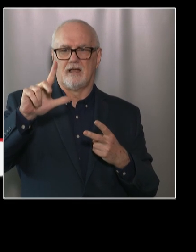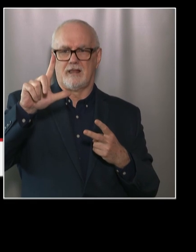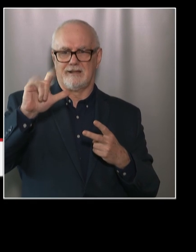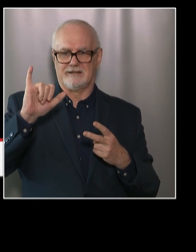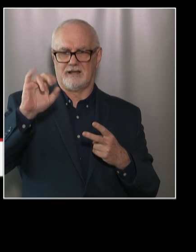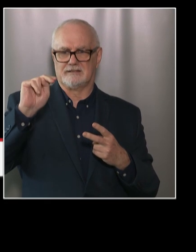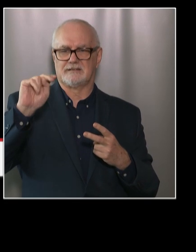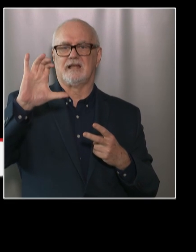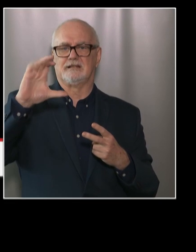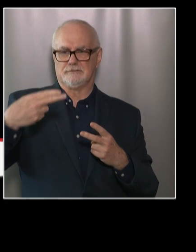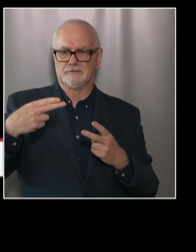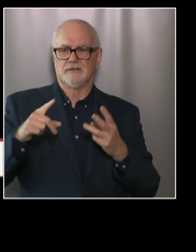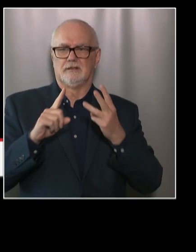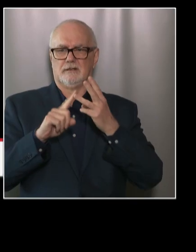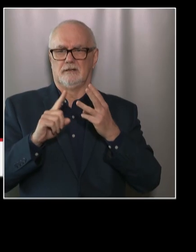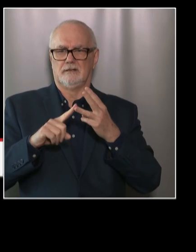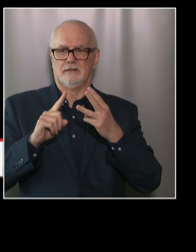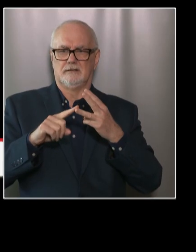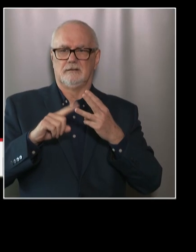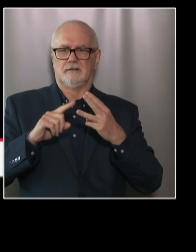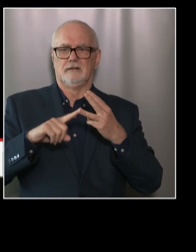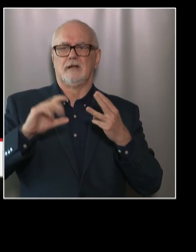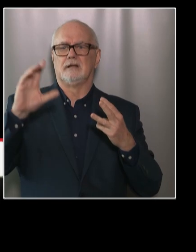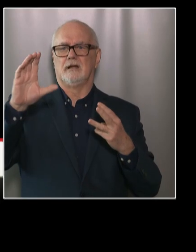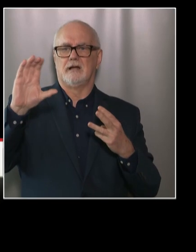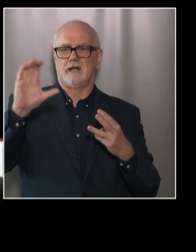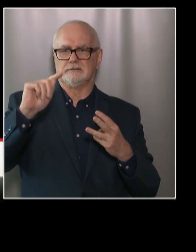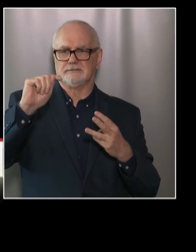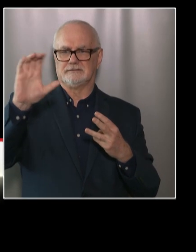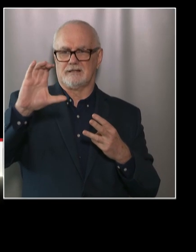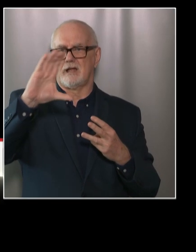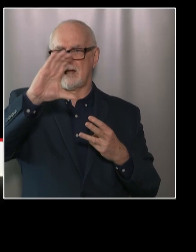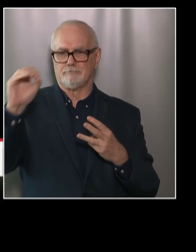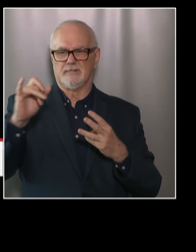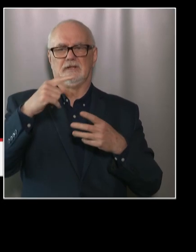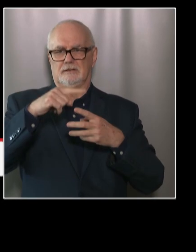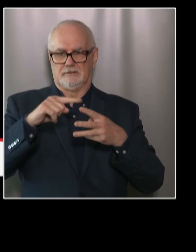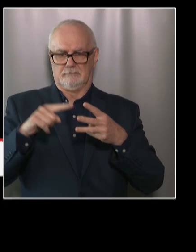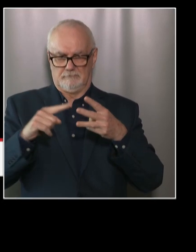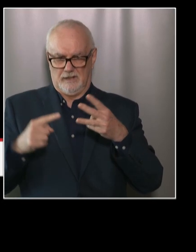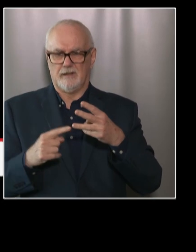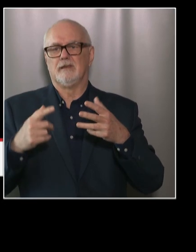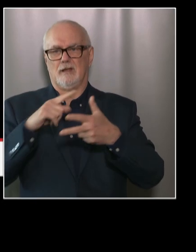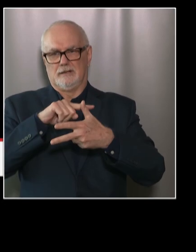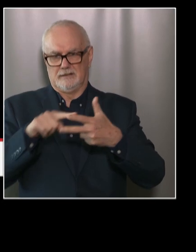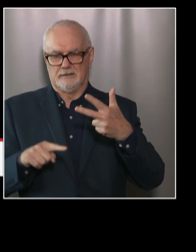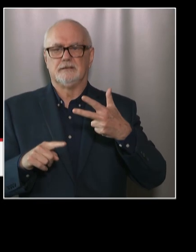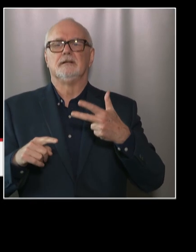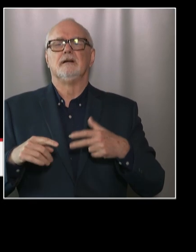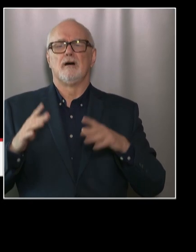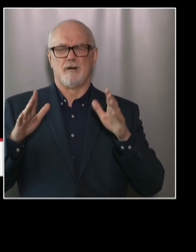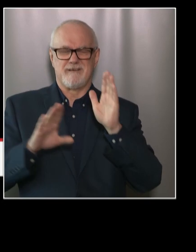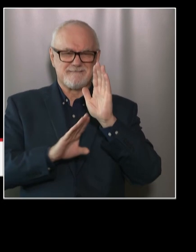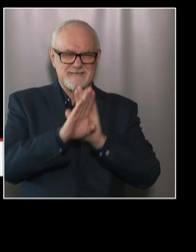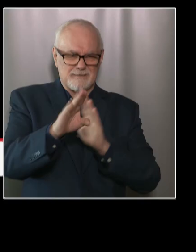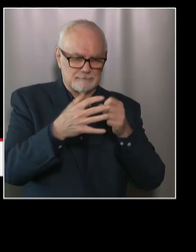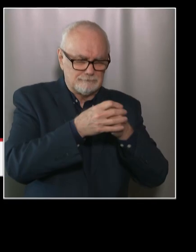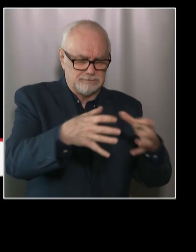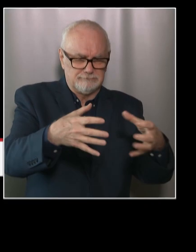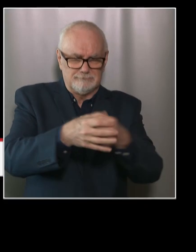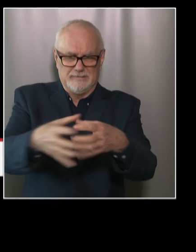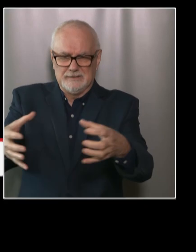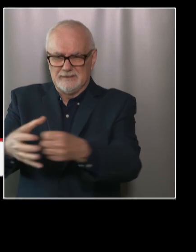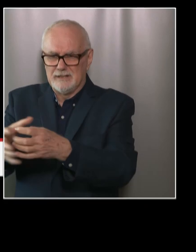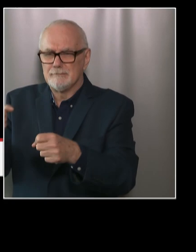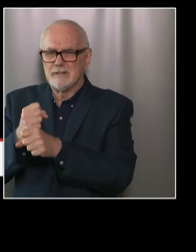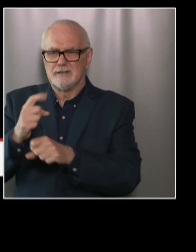townhouses. There are 146 townhouses, 99 of which have been sold. The townhouses have amazing views of not only the